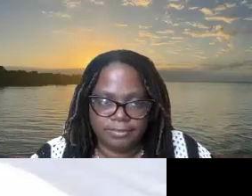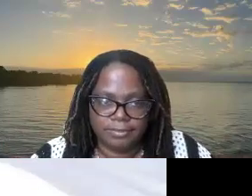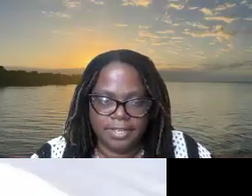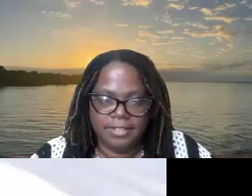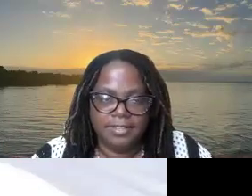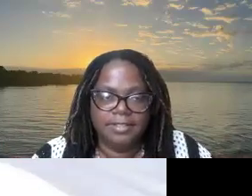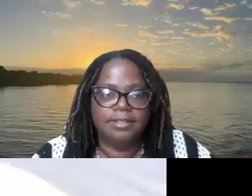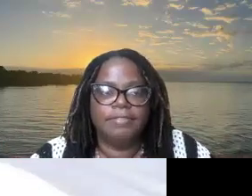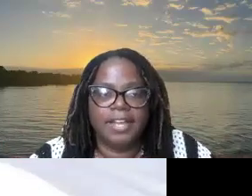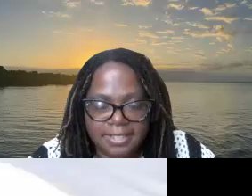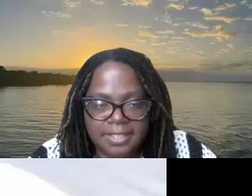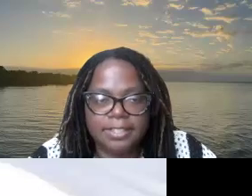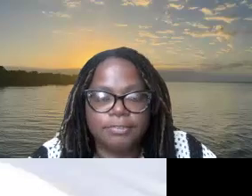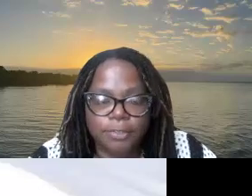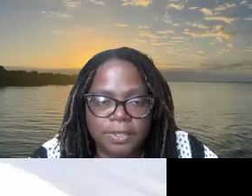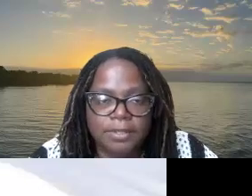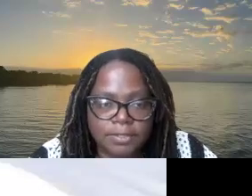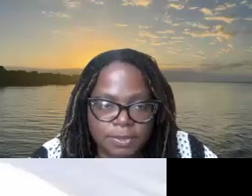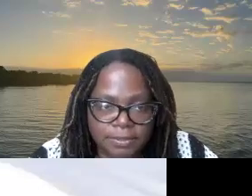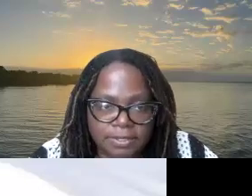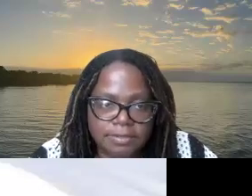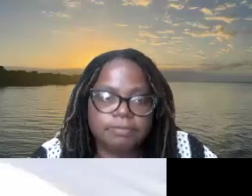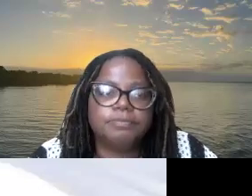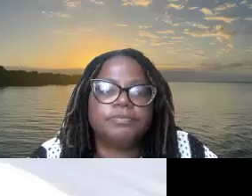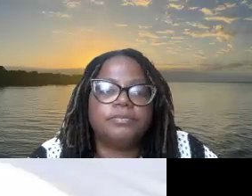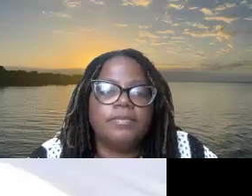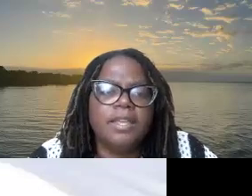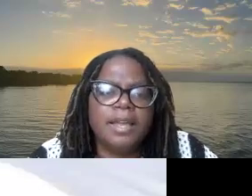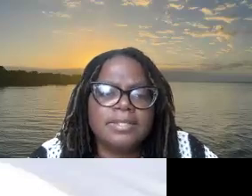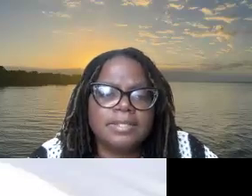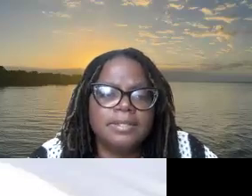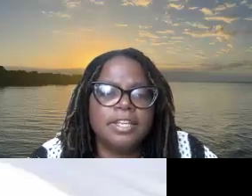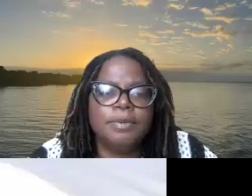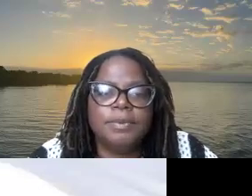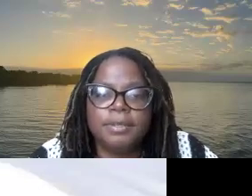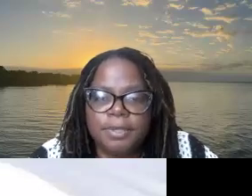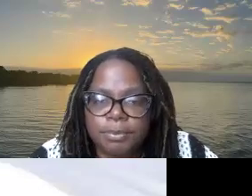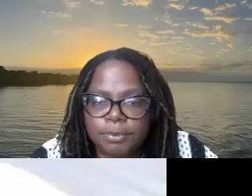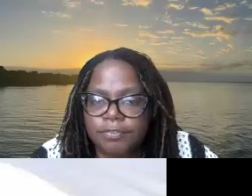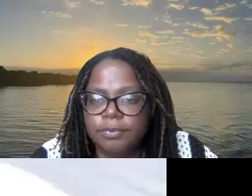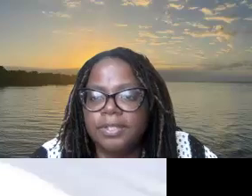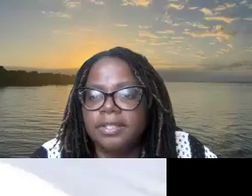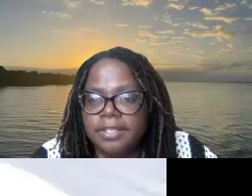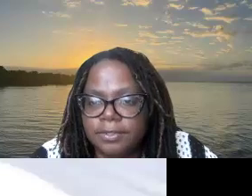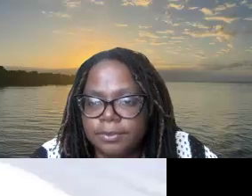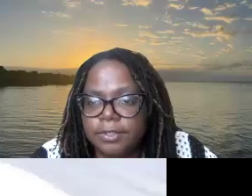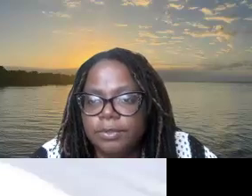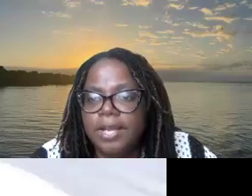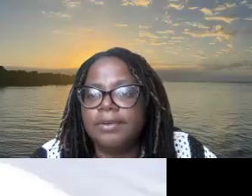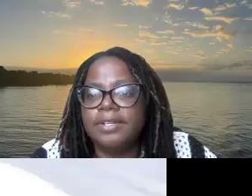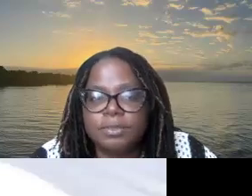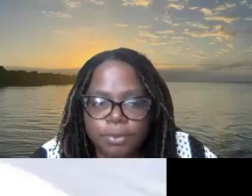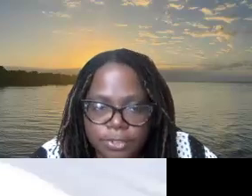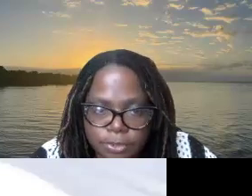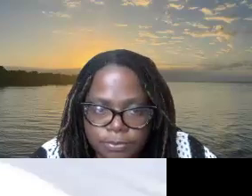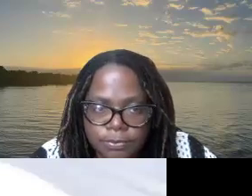understood, right? Validating and affirming their experience. Asking, tell me what can be improved. What can I do?